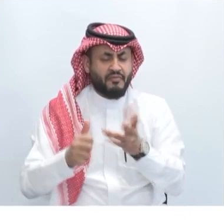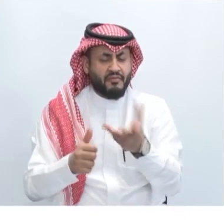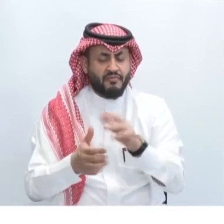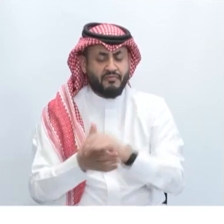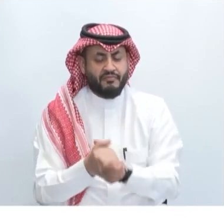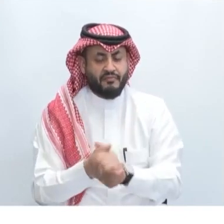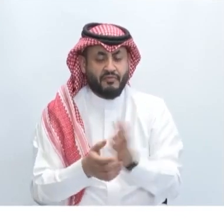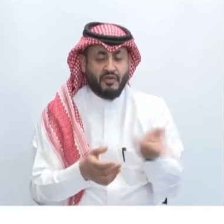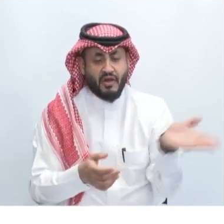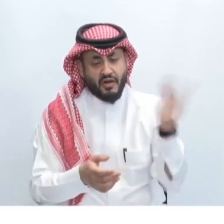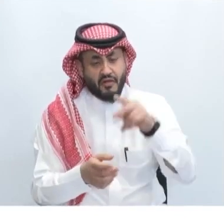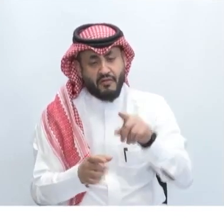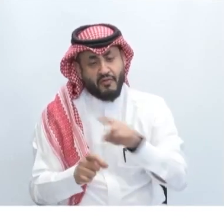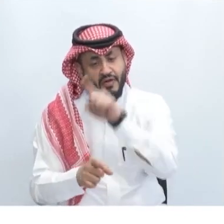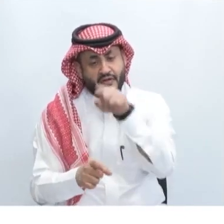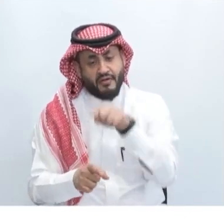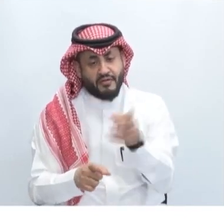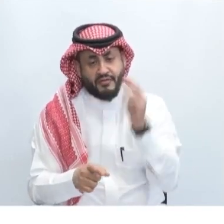Let's ask her.